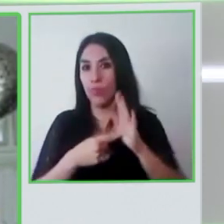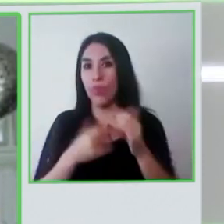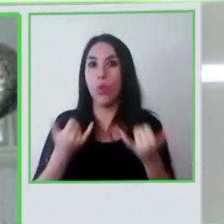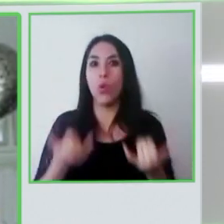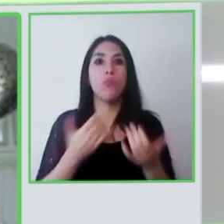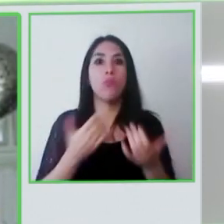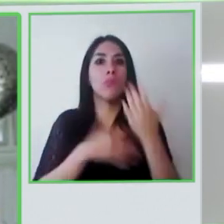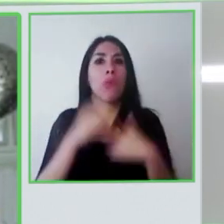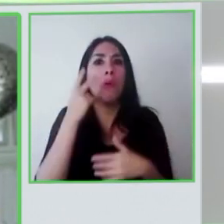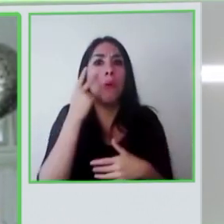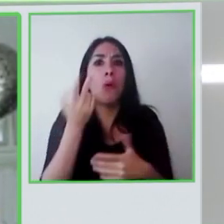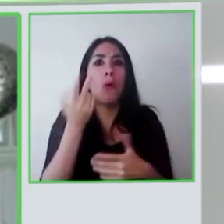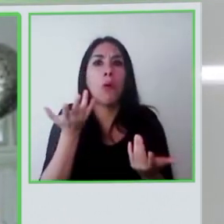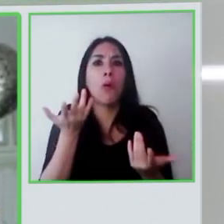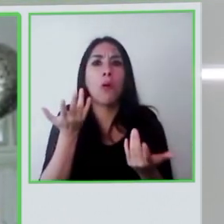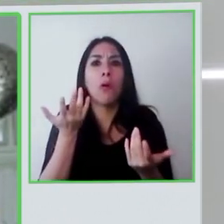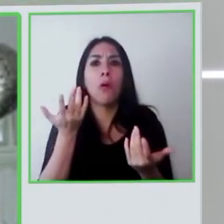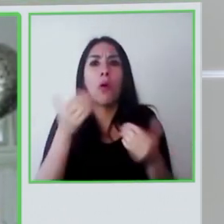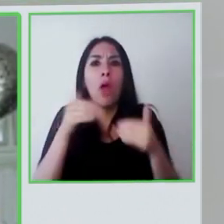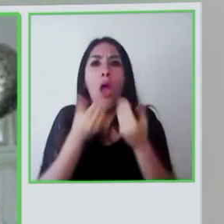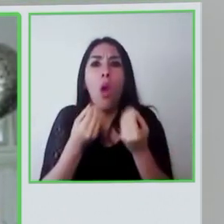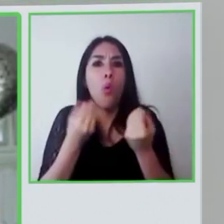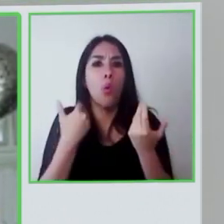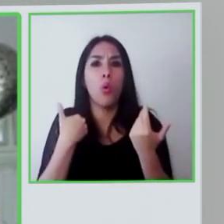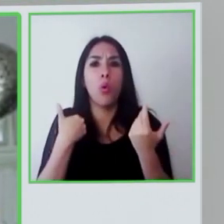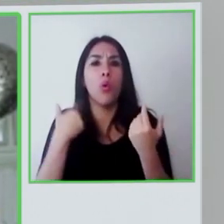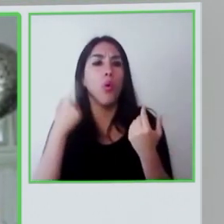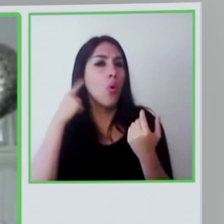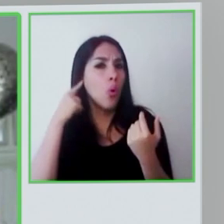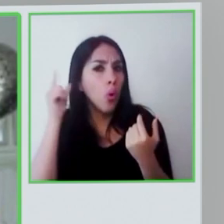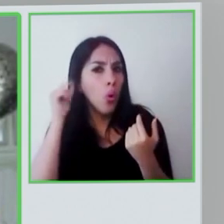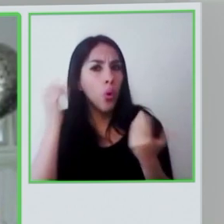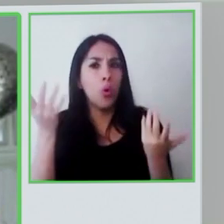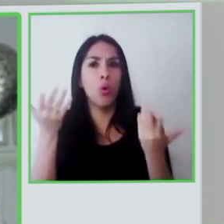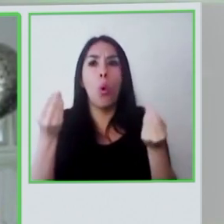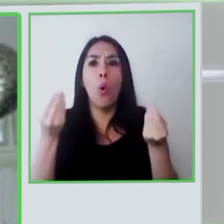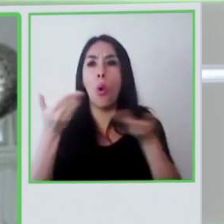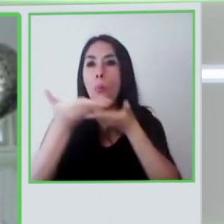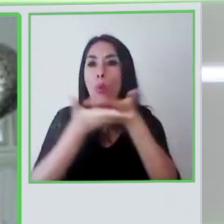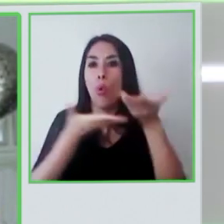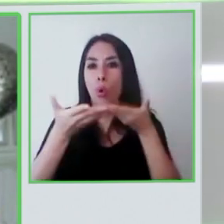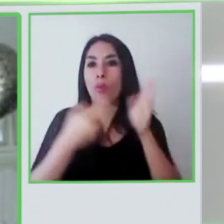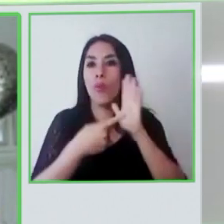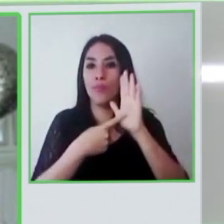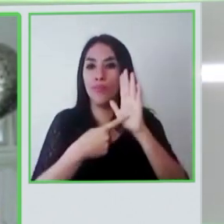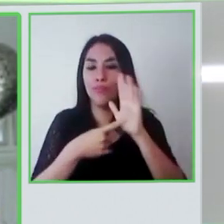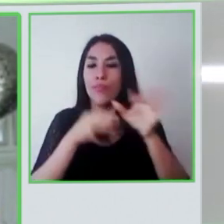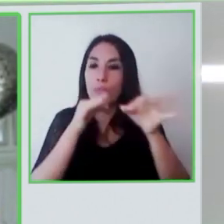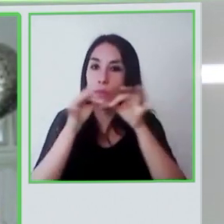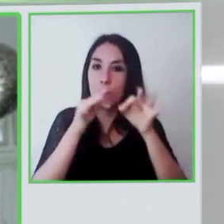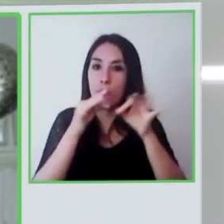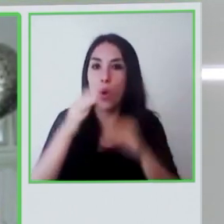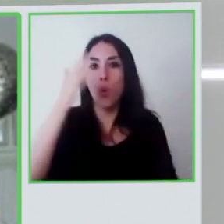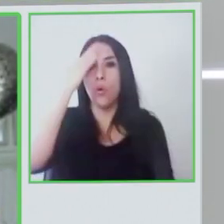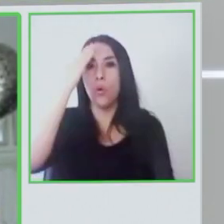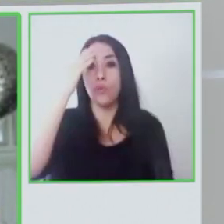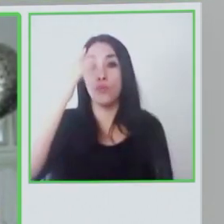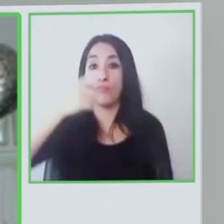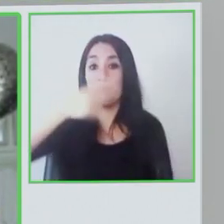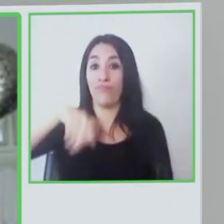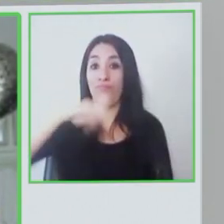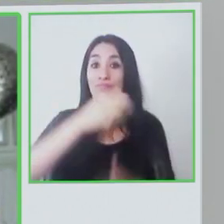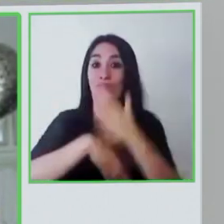visual, auditive, or any other neural disabilities. We know that the language